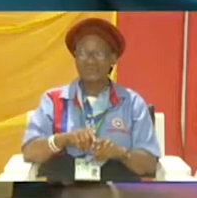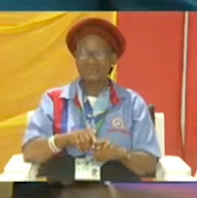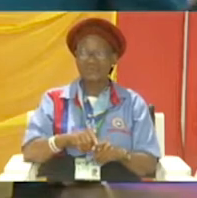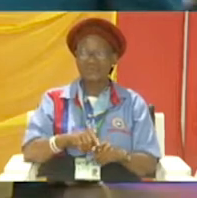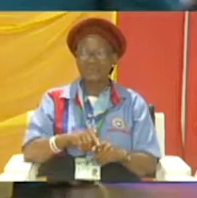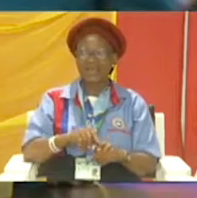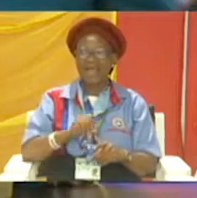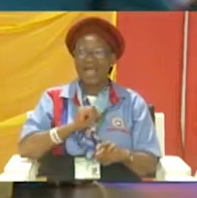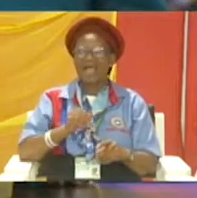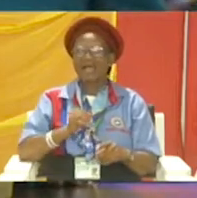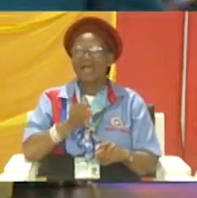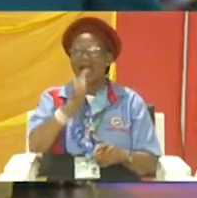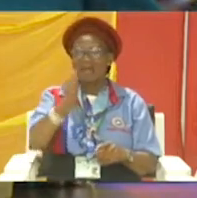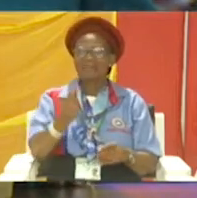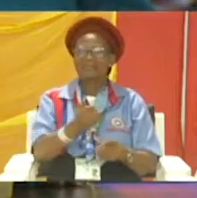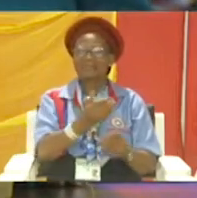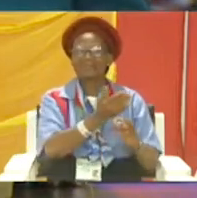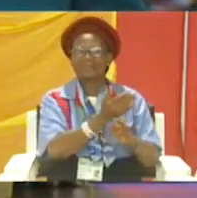I'm appealing for your